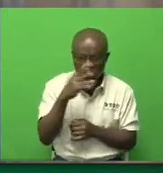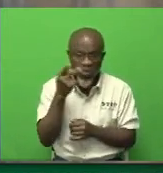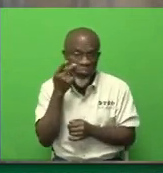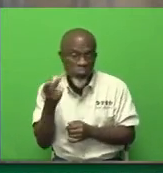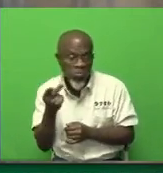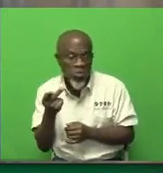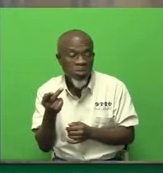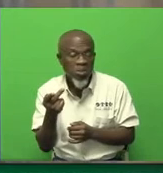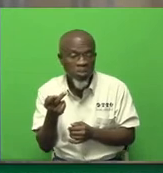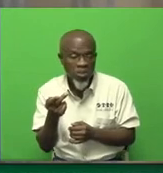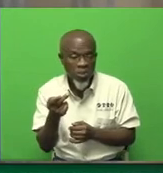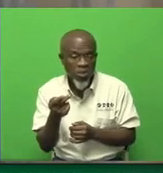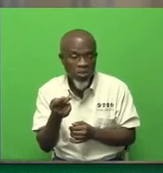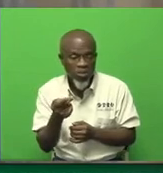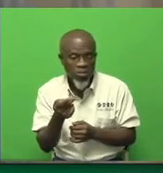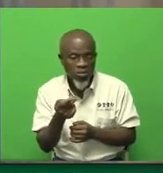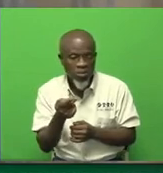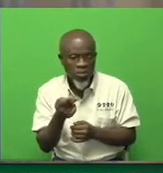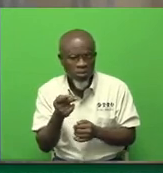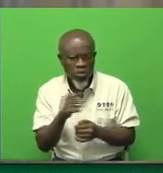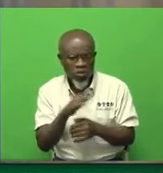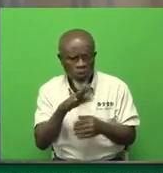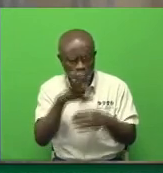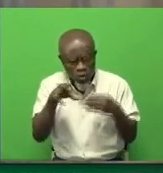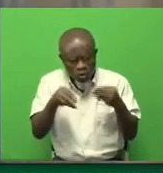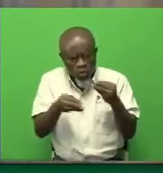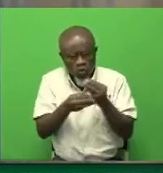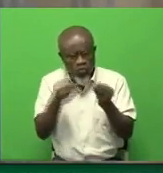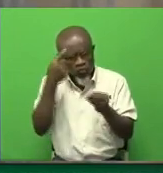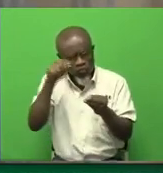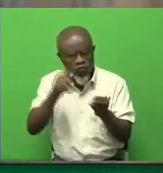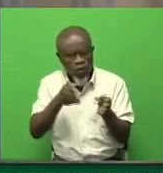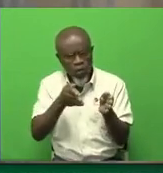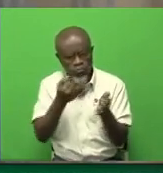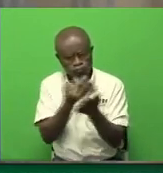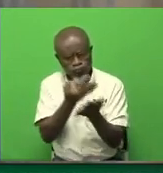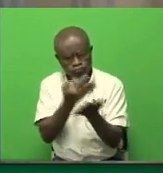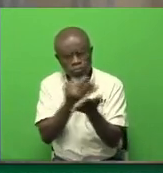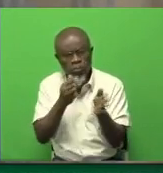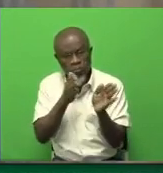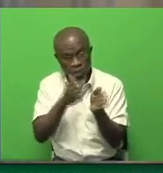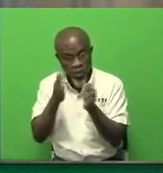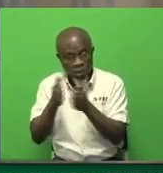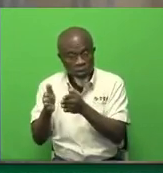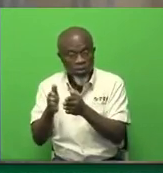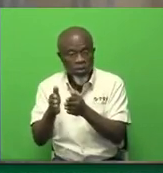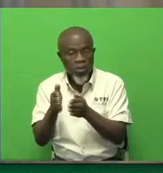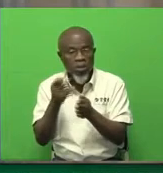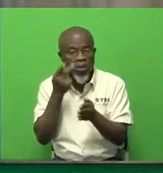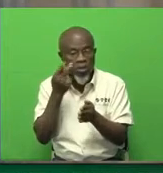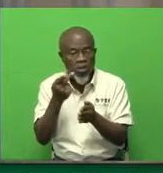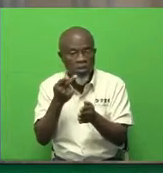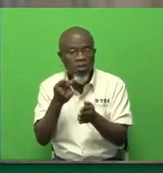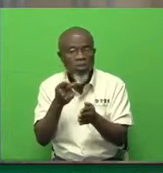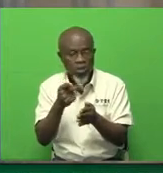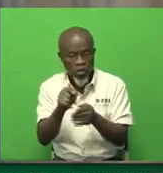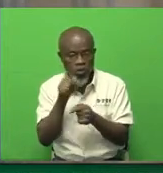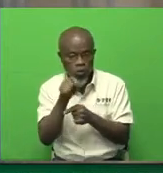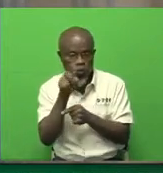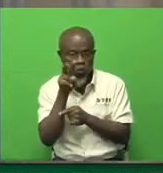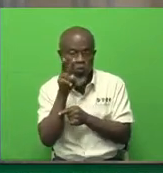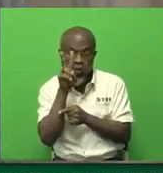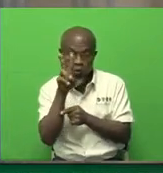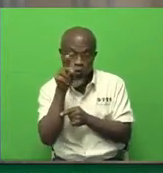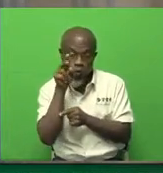revised figure for total financing needed in fiscal 22 to fund a deficit was 2.43 billion